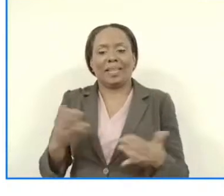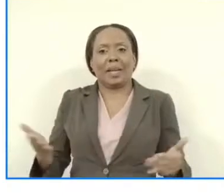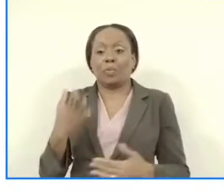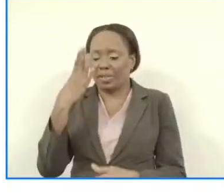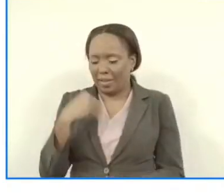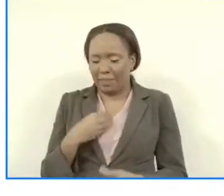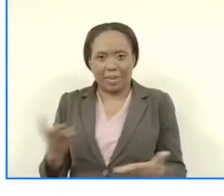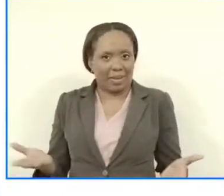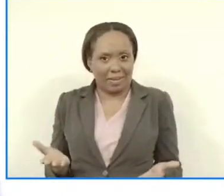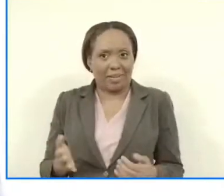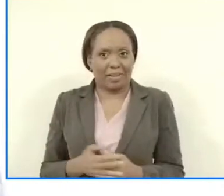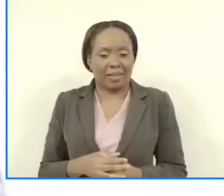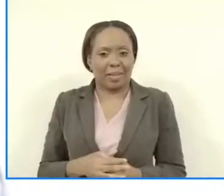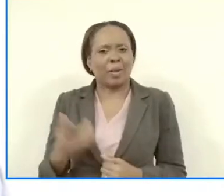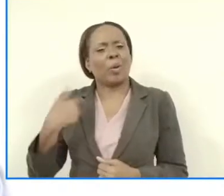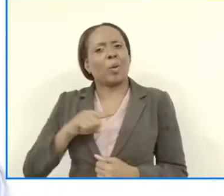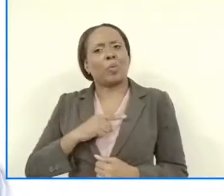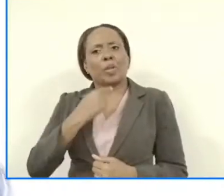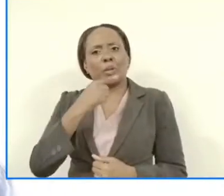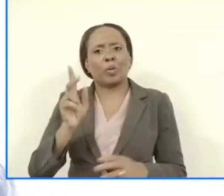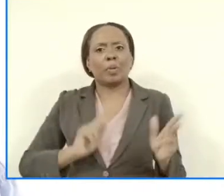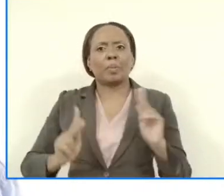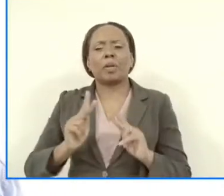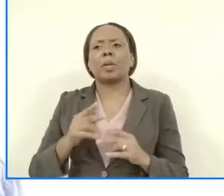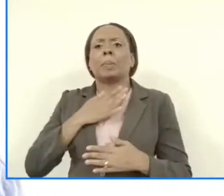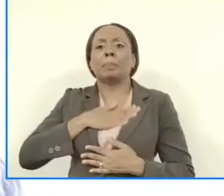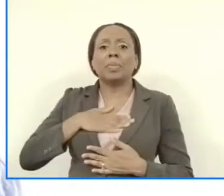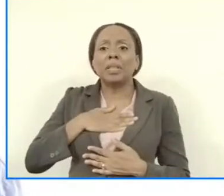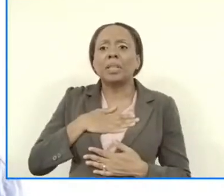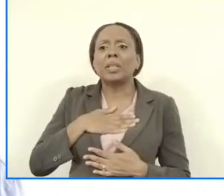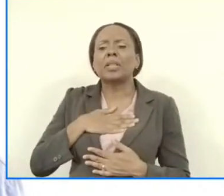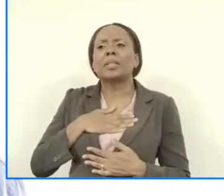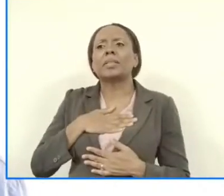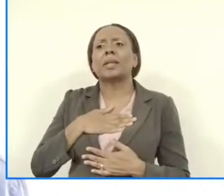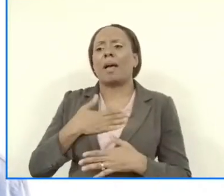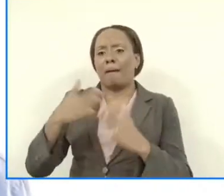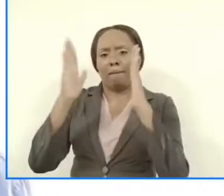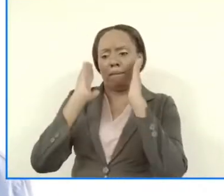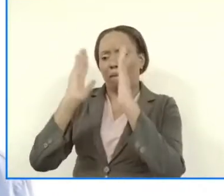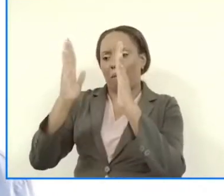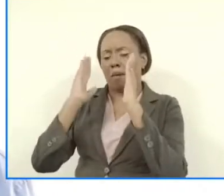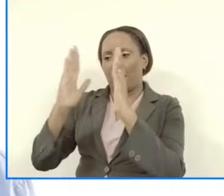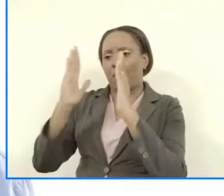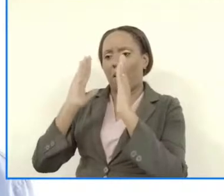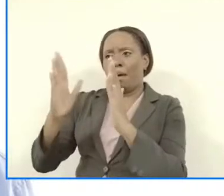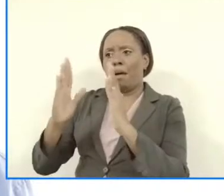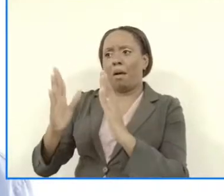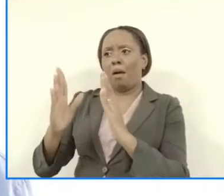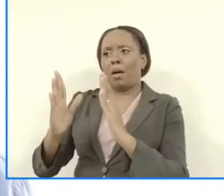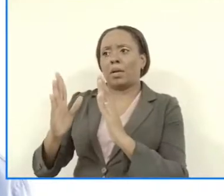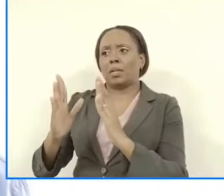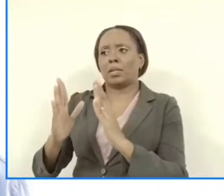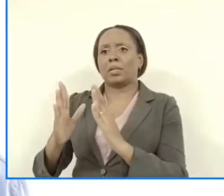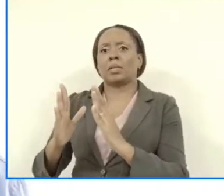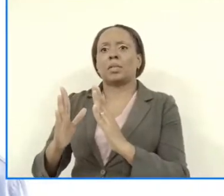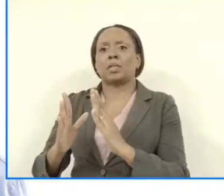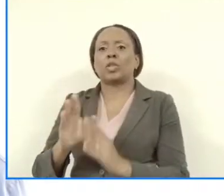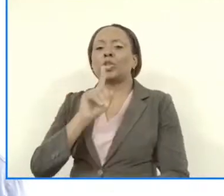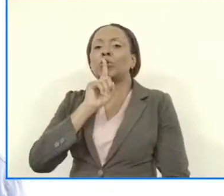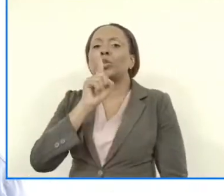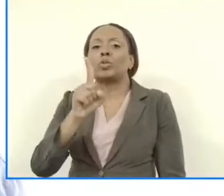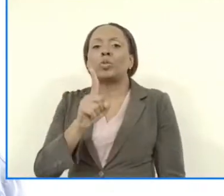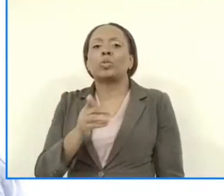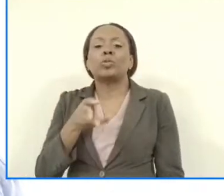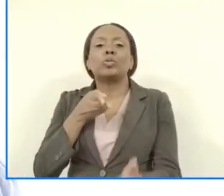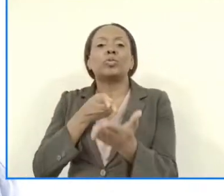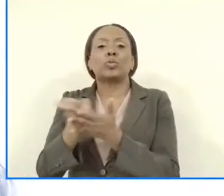point to Barbadians to please monitor the official government channels, monitor our media partners, because things are